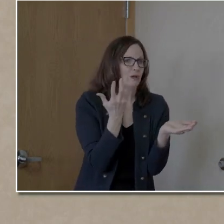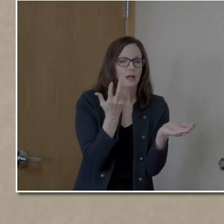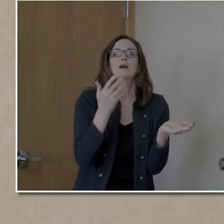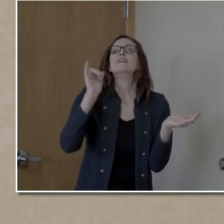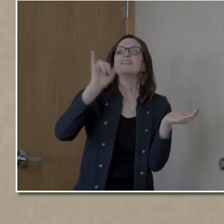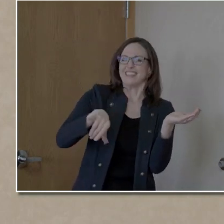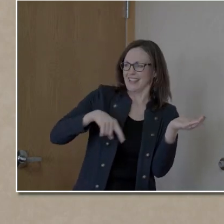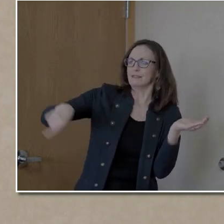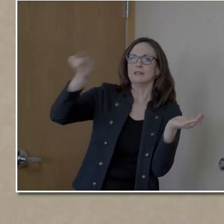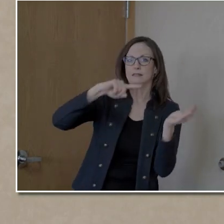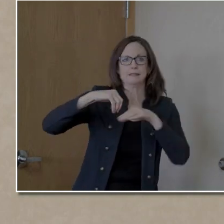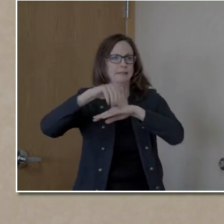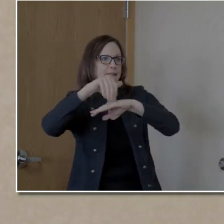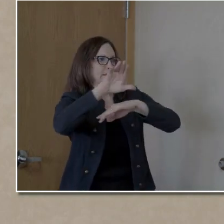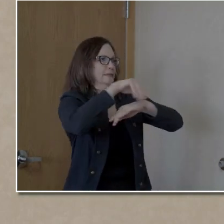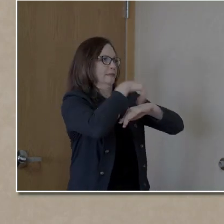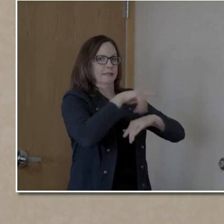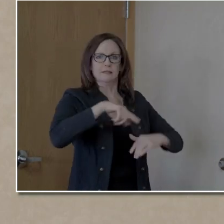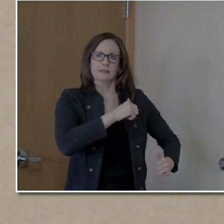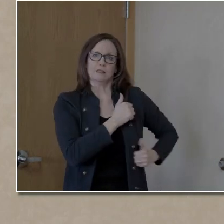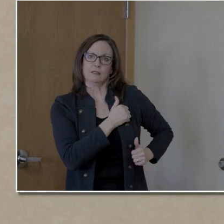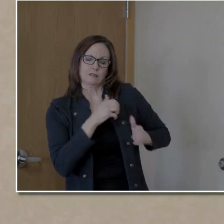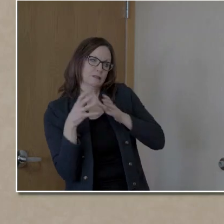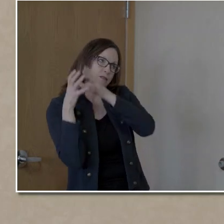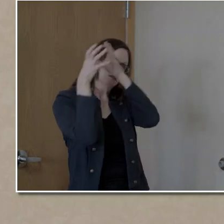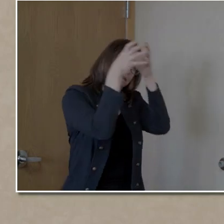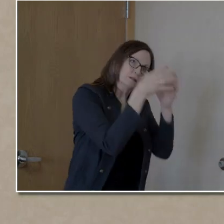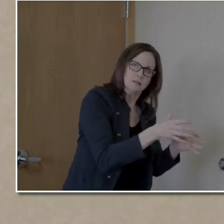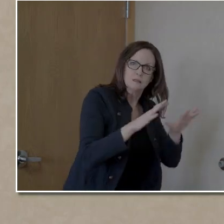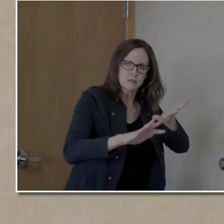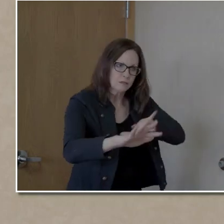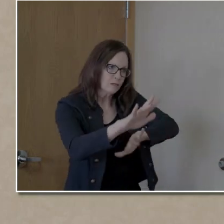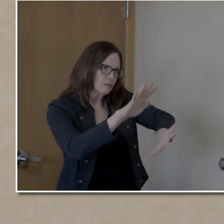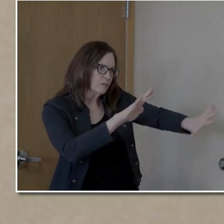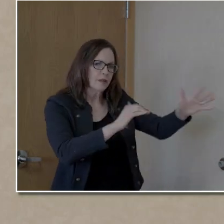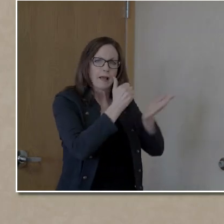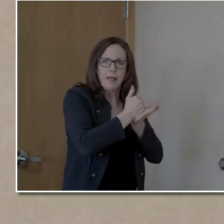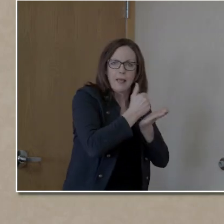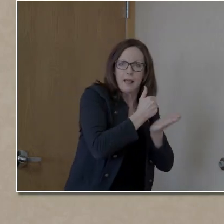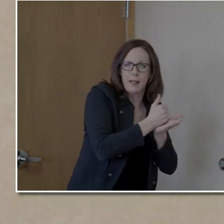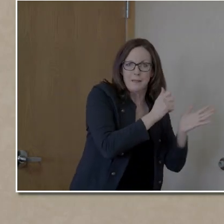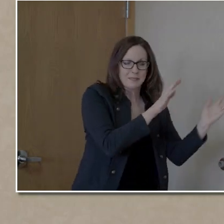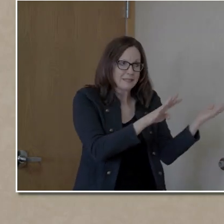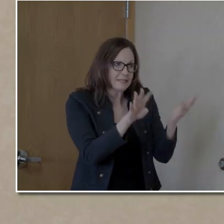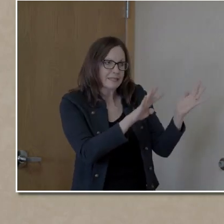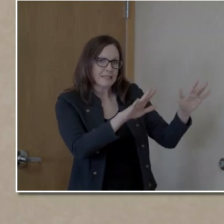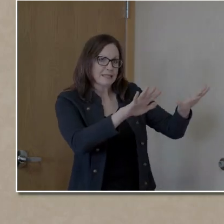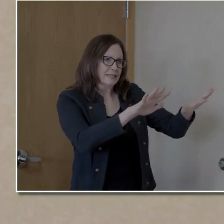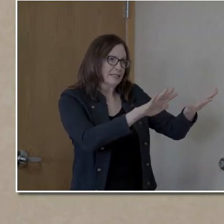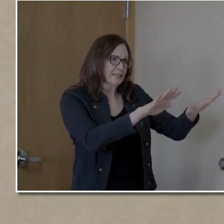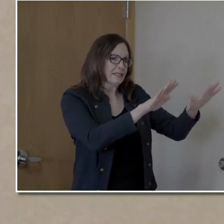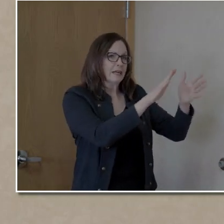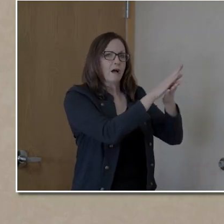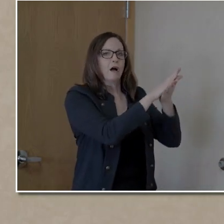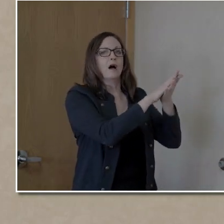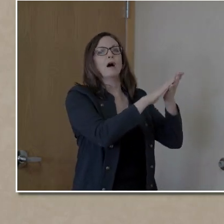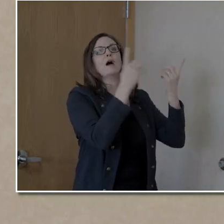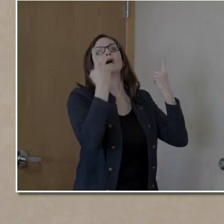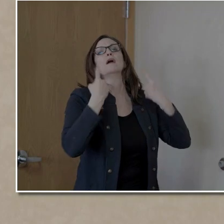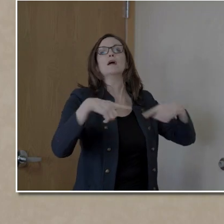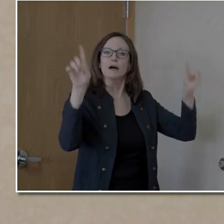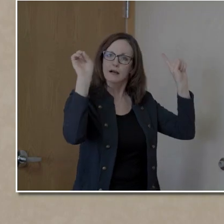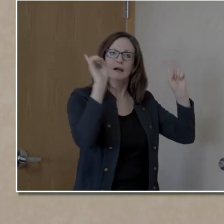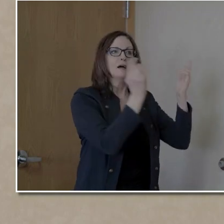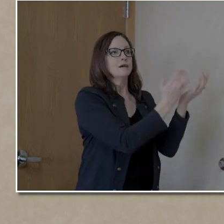of that response and this response to COVID-19. They have truly answered the call in our state's time of need, and